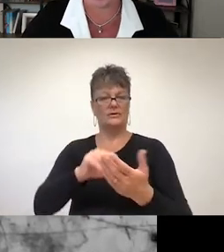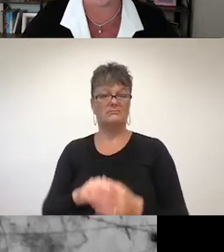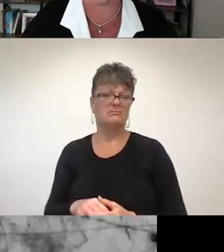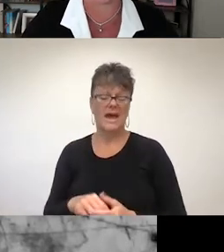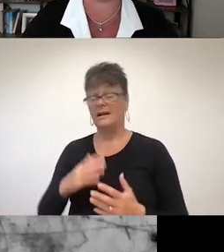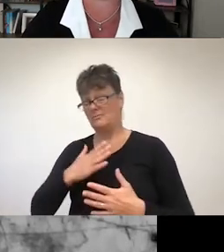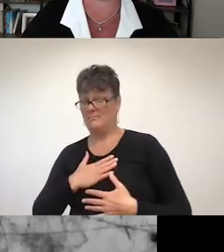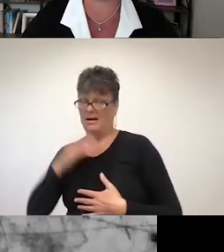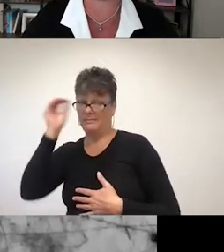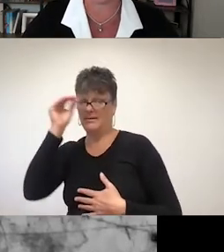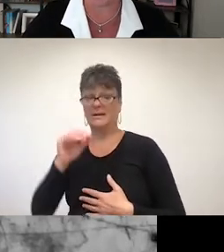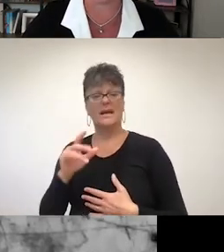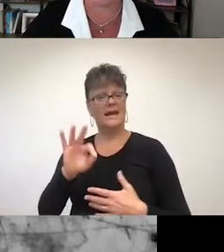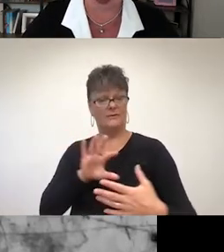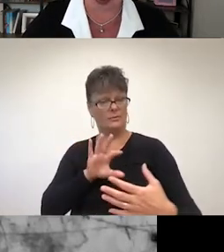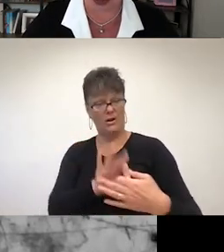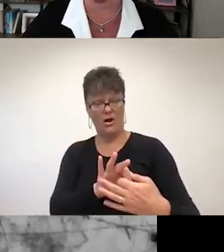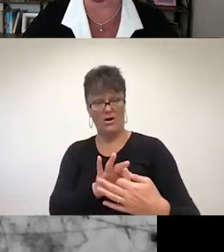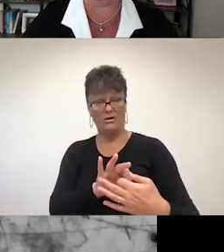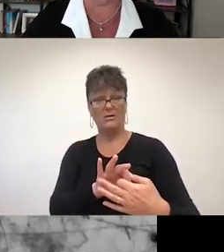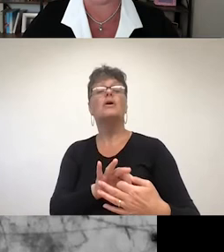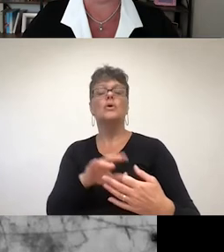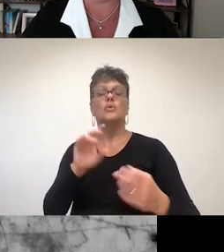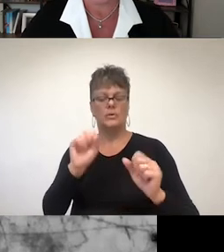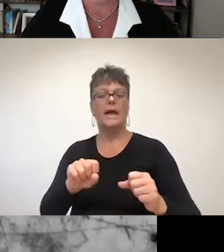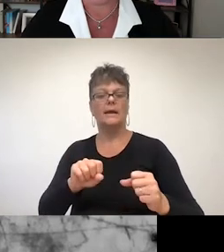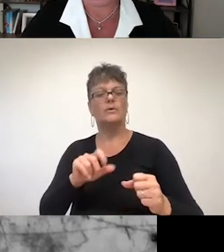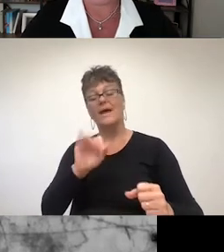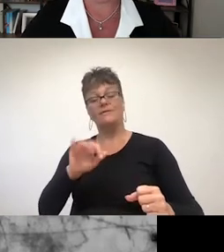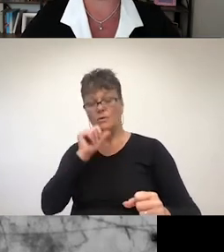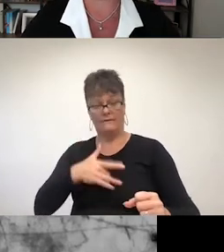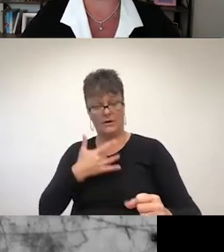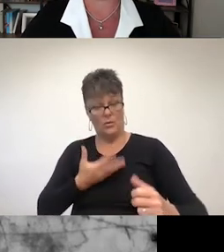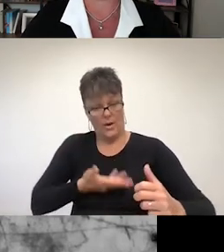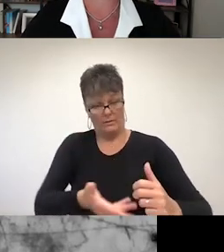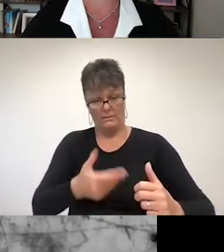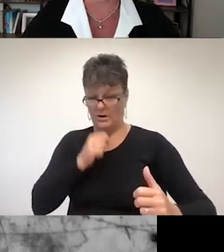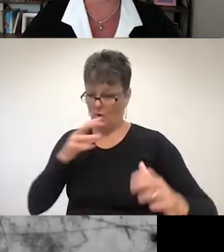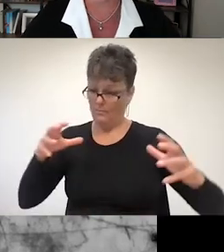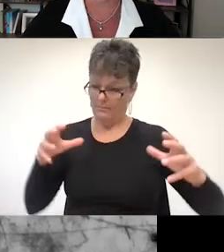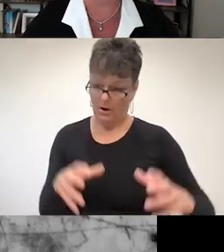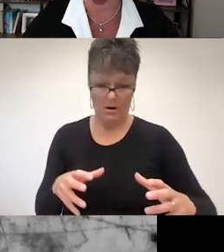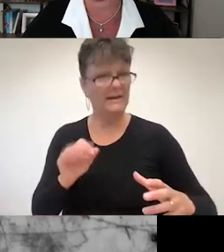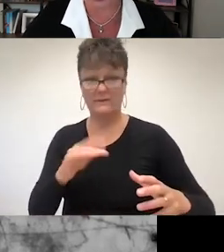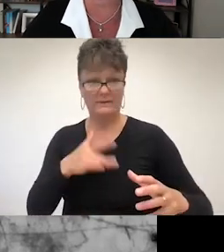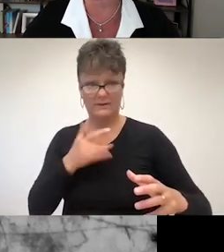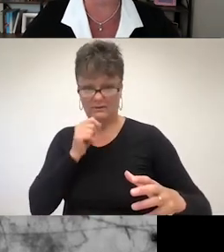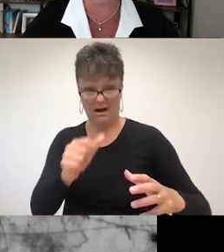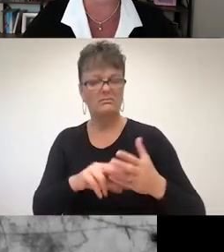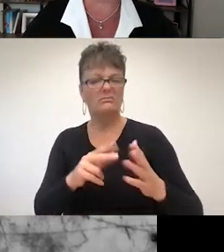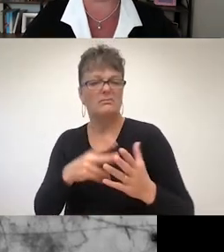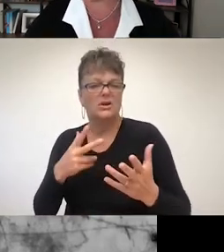precedes connection. We cannot connect if we don't feel like we're part of the group. So today we're going to look at some strategies to promote